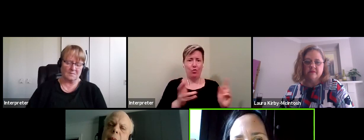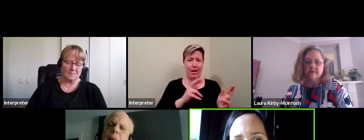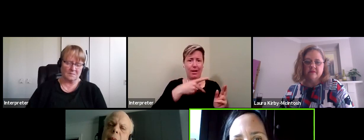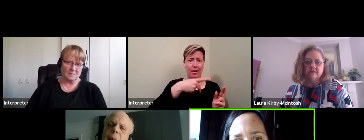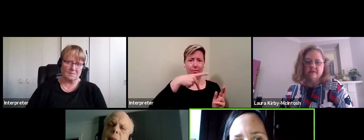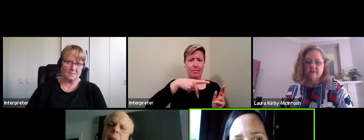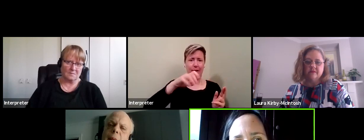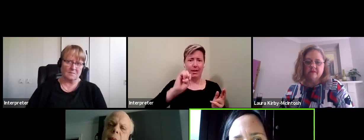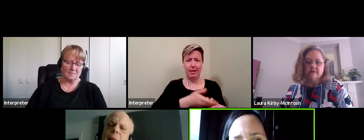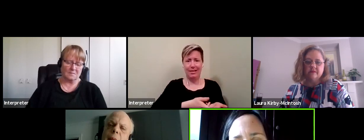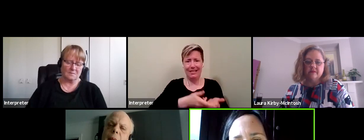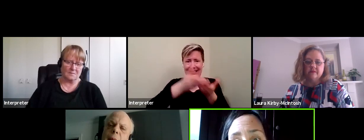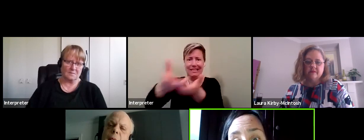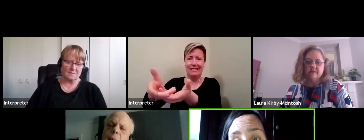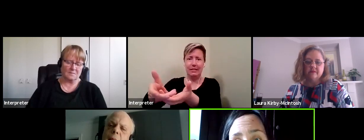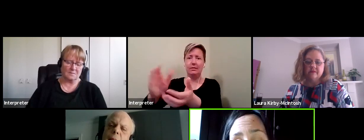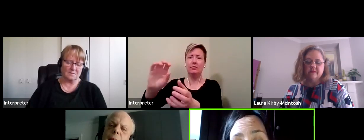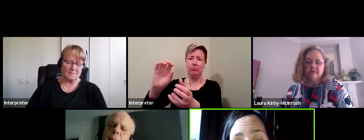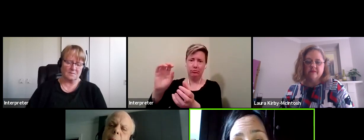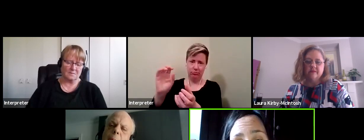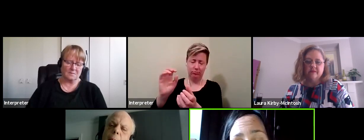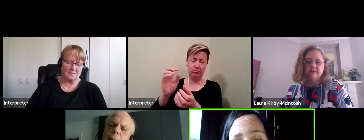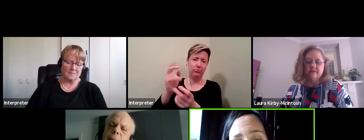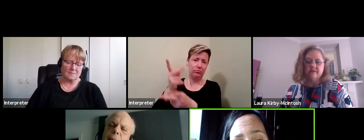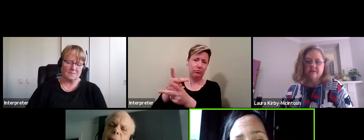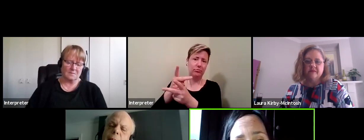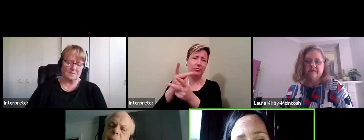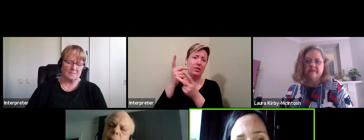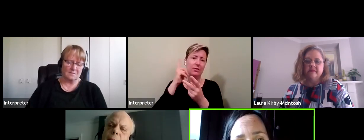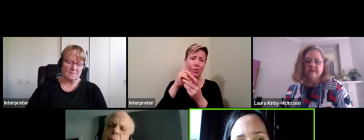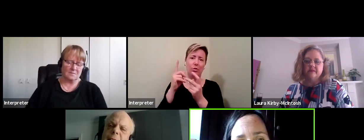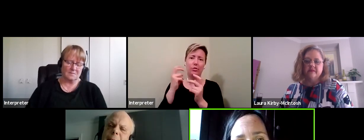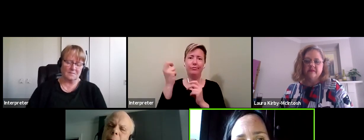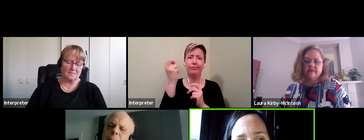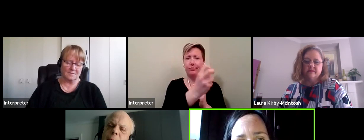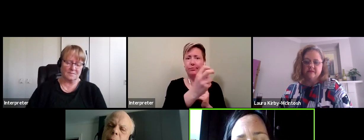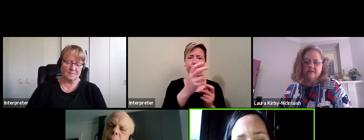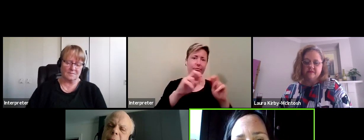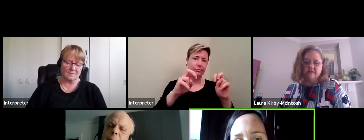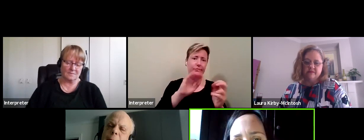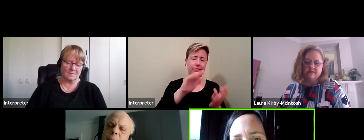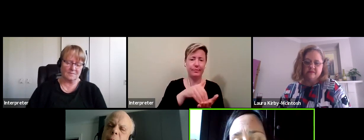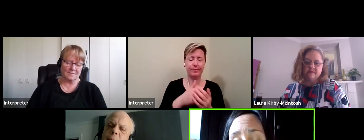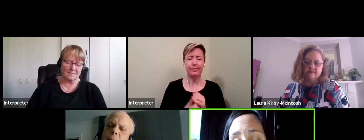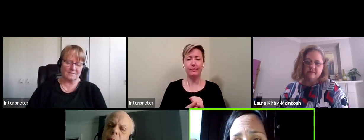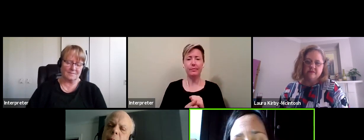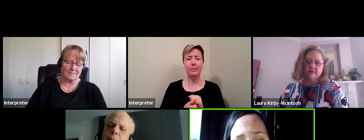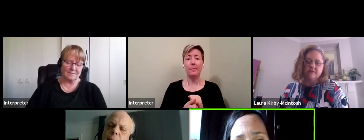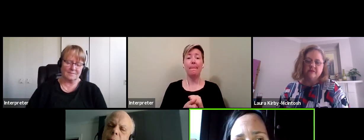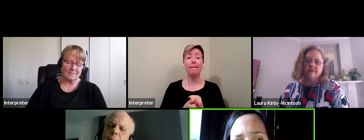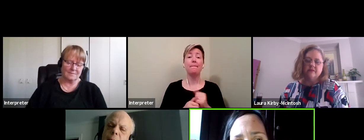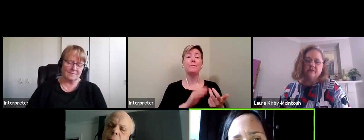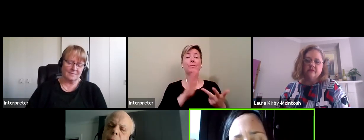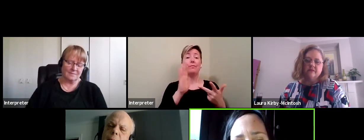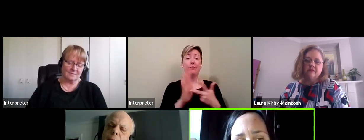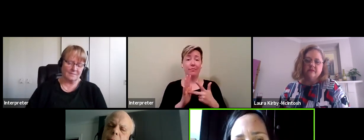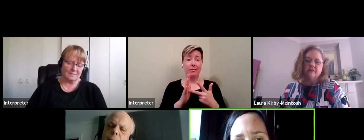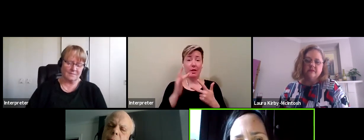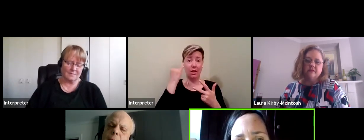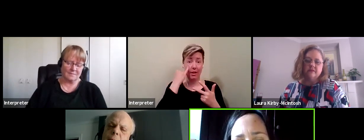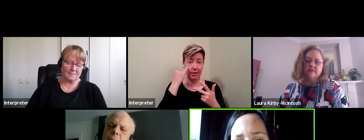recuperate at home. Because this brings me to my third issue, which is the third barrier relates to people with disabilities who have COVID and have